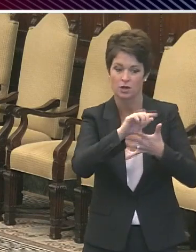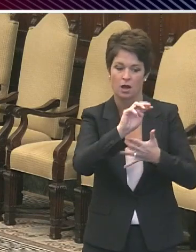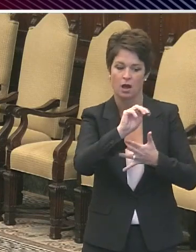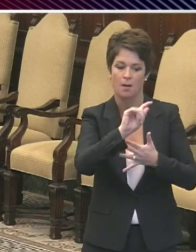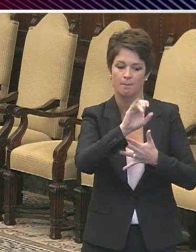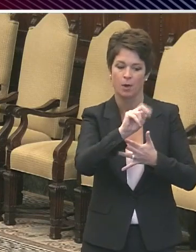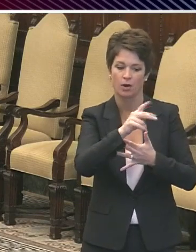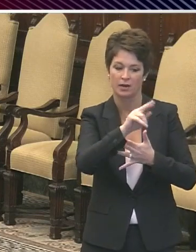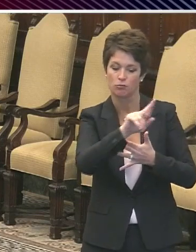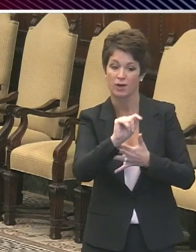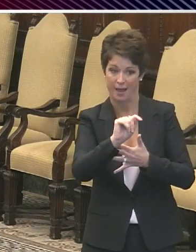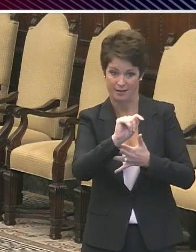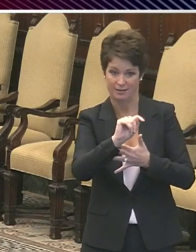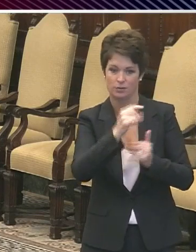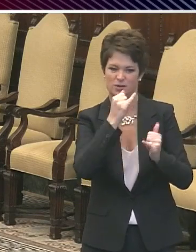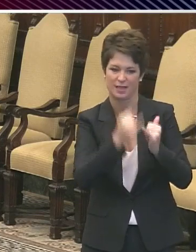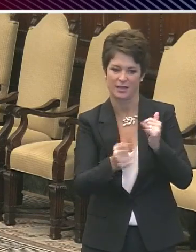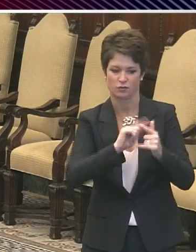of Philly YBN.